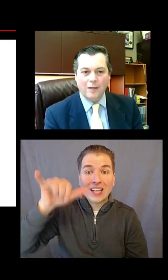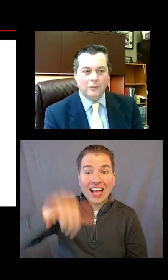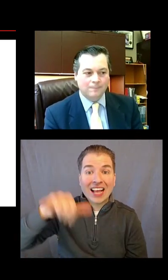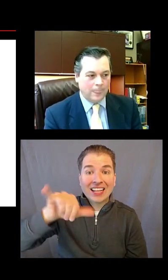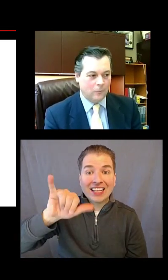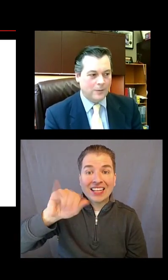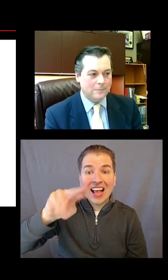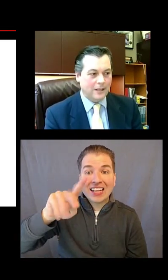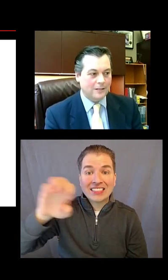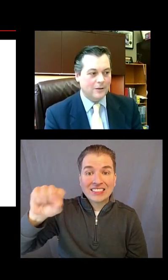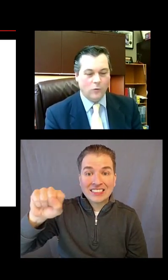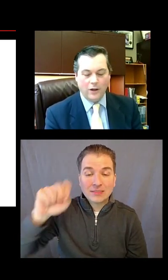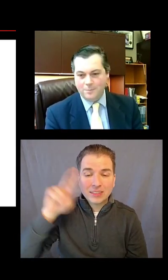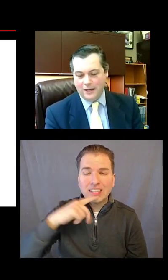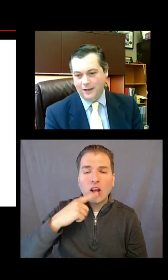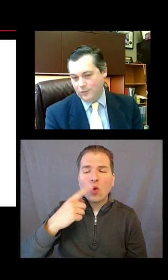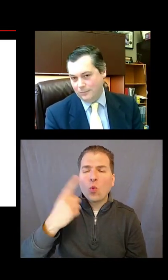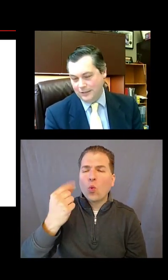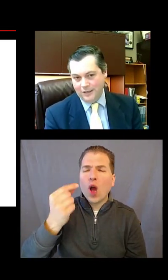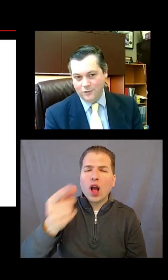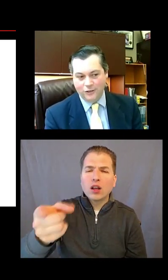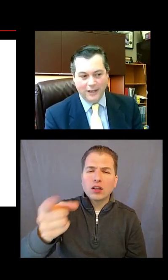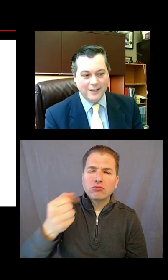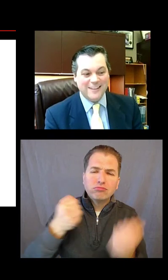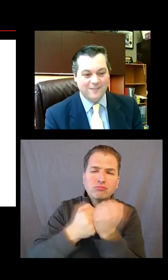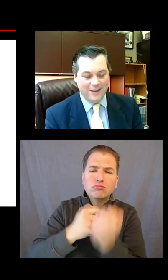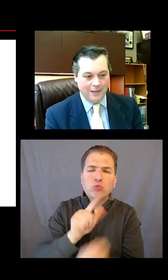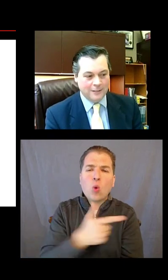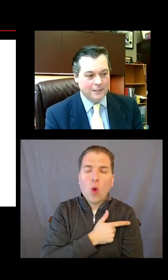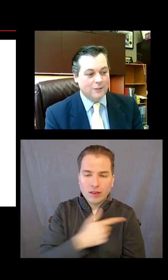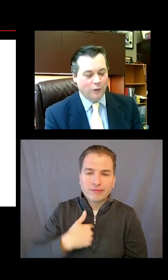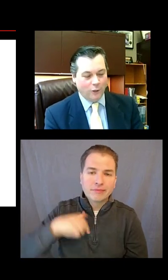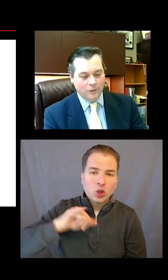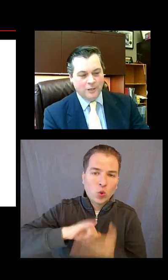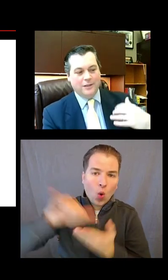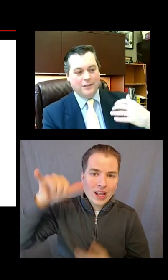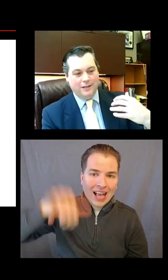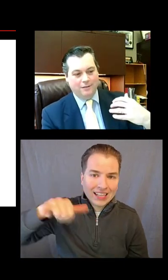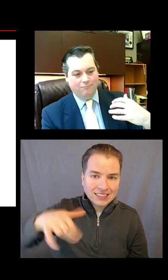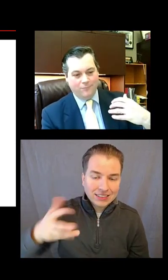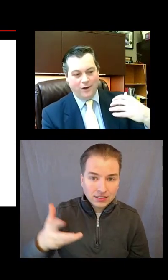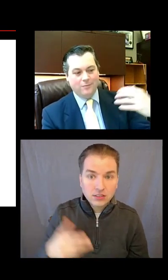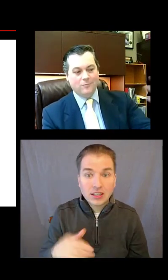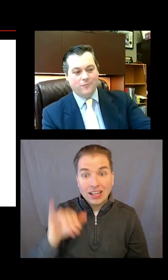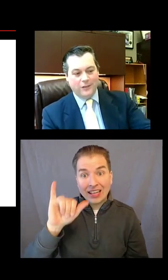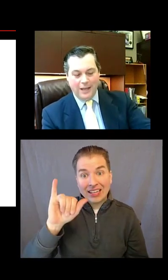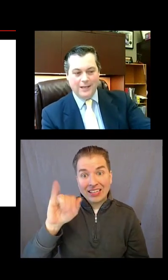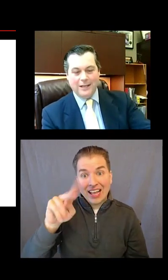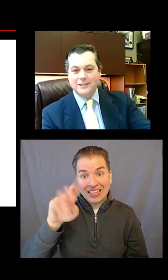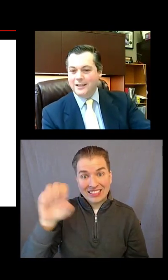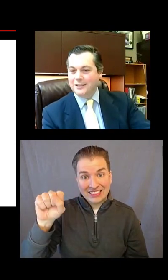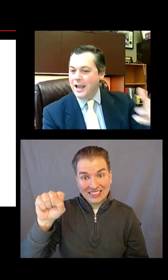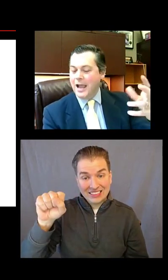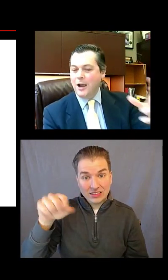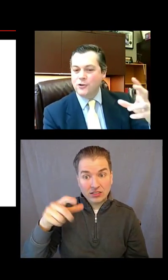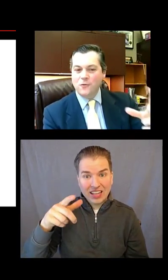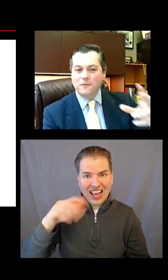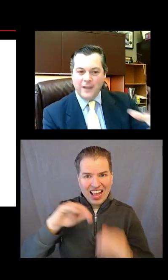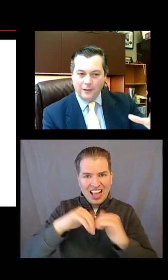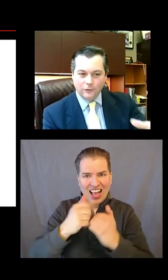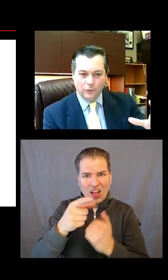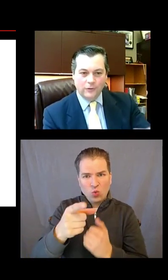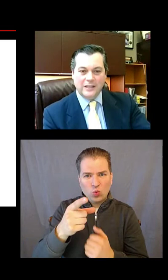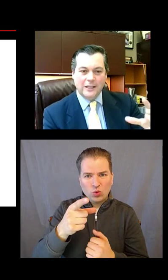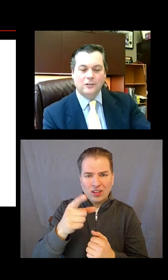Yankees problem. When people ask me, what am I probably answer a Yankees fan. So the problem for the Yankees is, how do